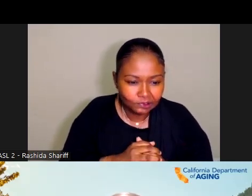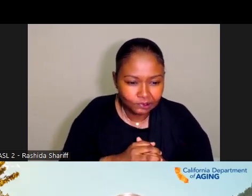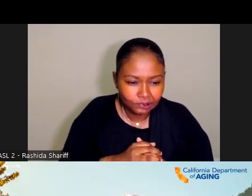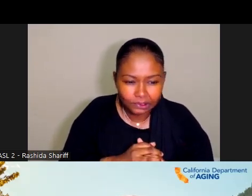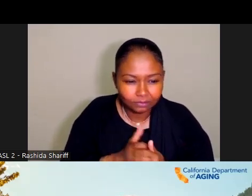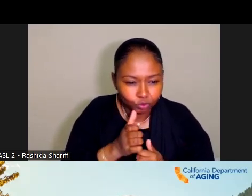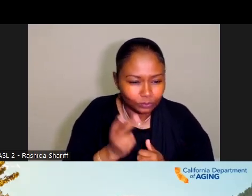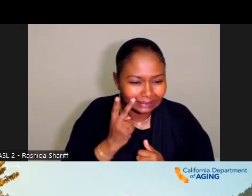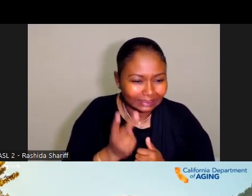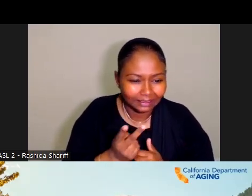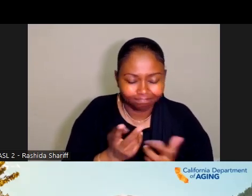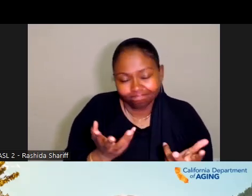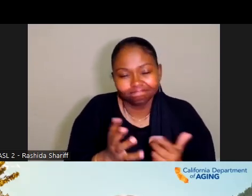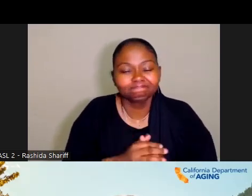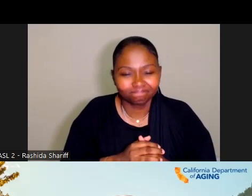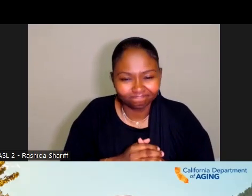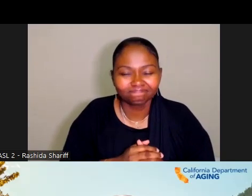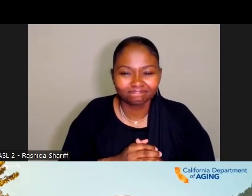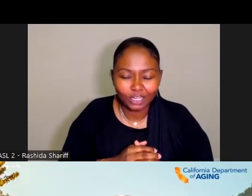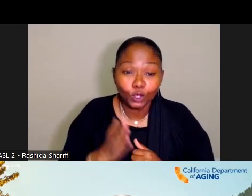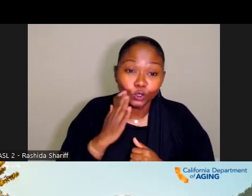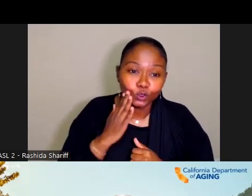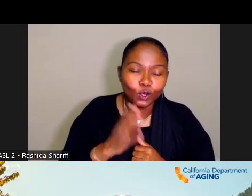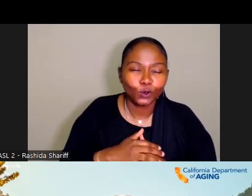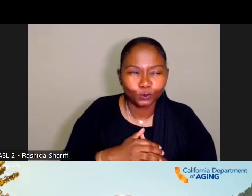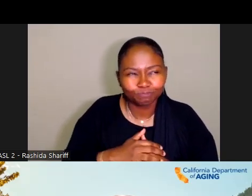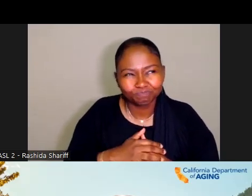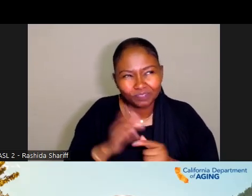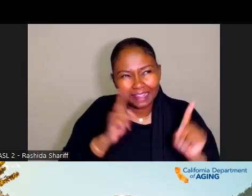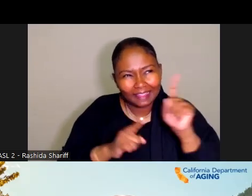Not seeing any. You know, as you know, thinking back